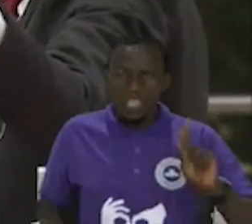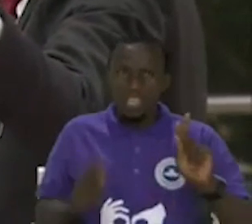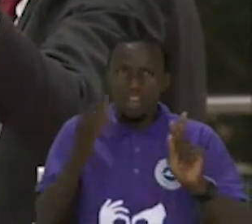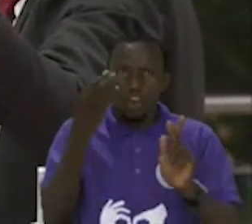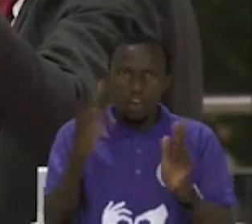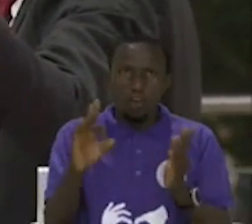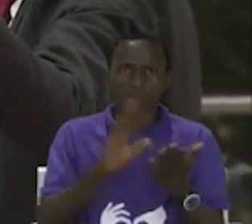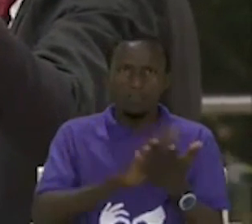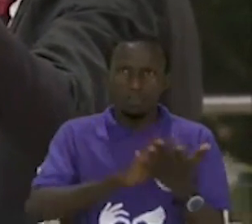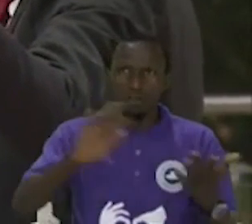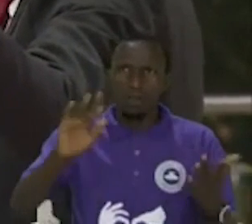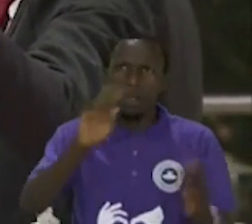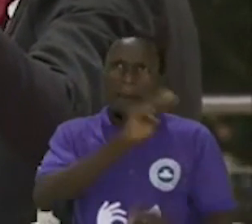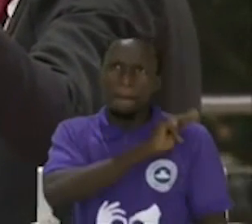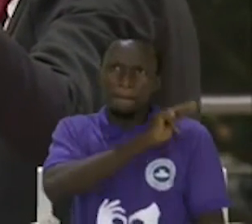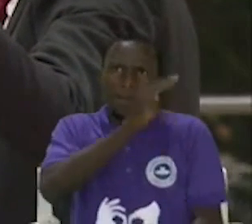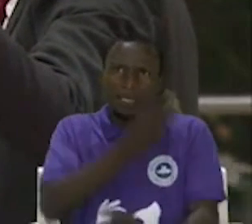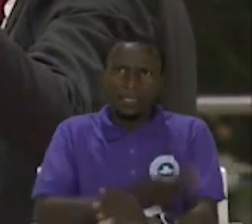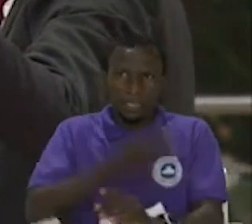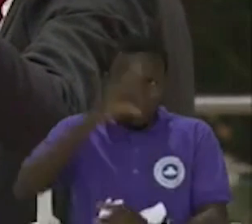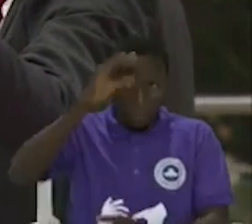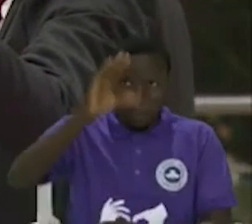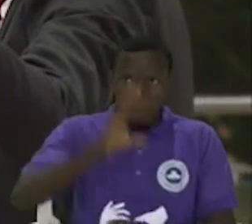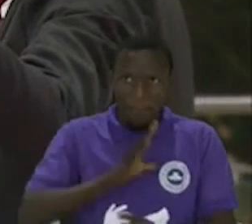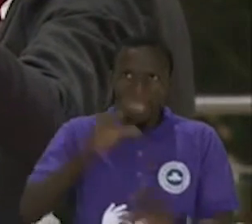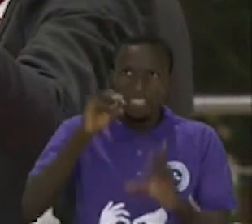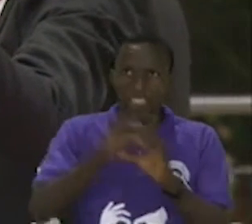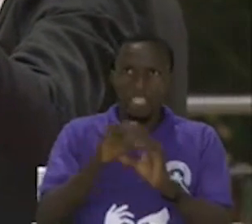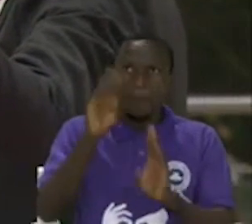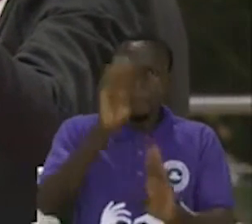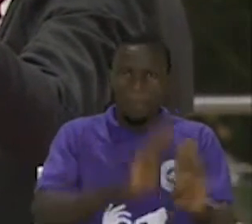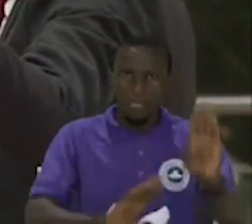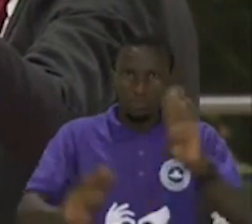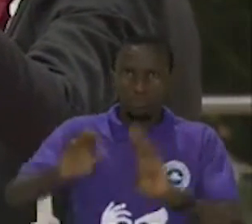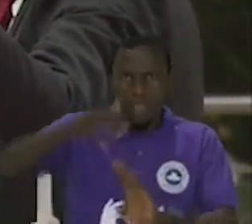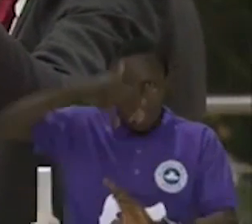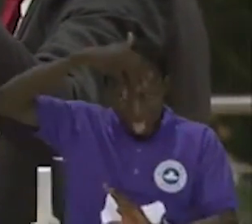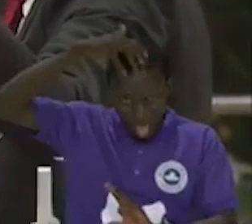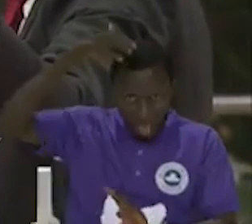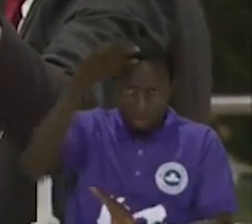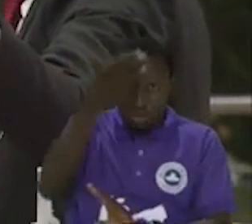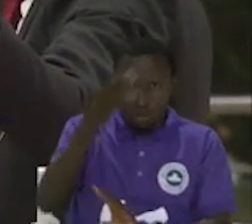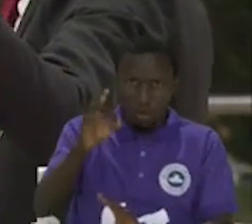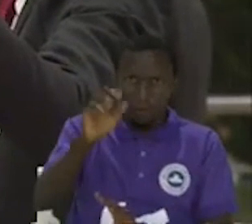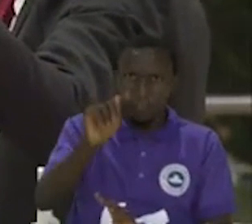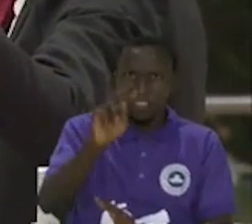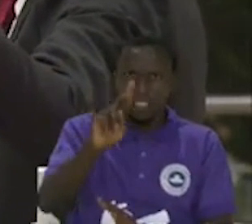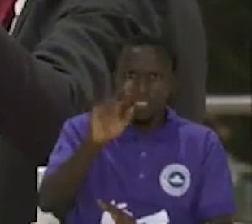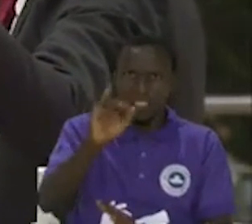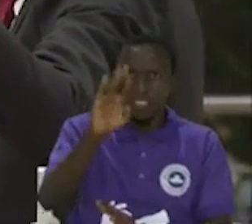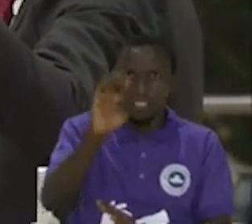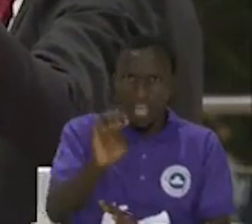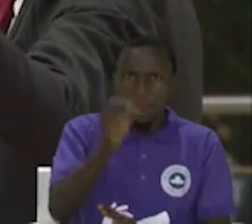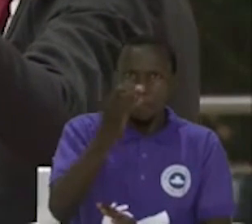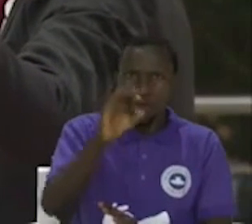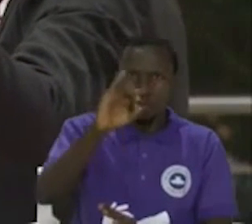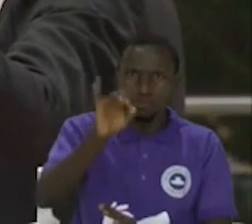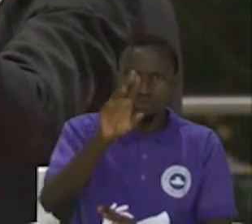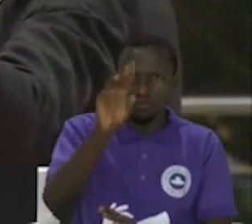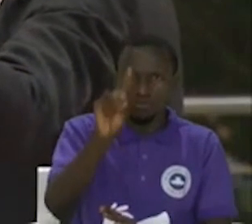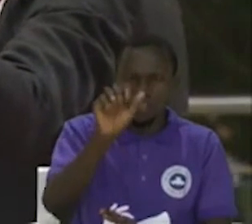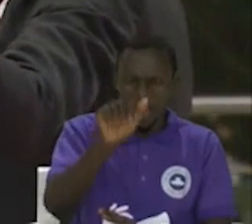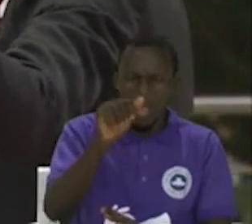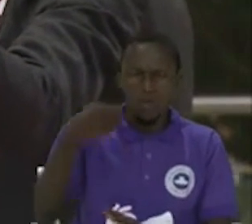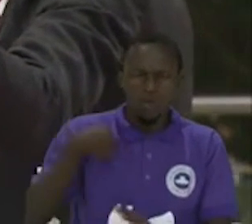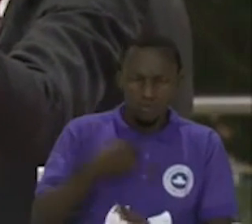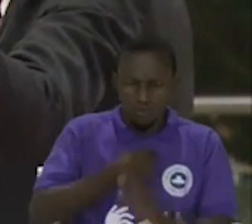mighty man in battle, the Lion of the tribe of Judah. Oh, we worship you. We exalt your